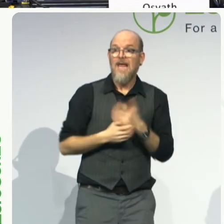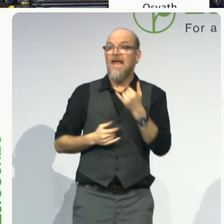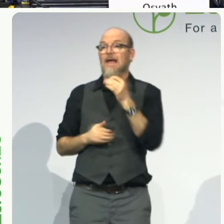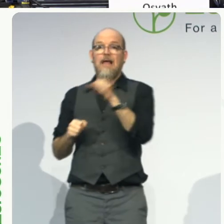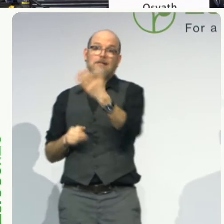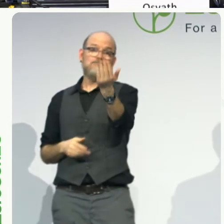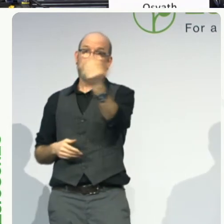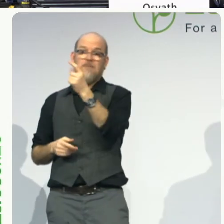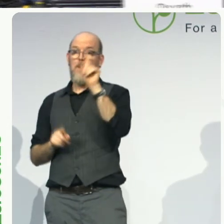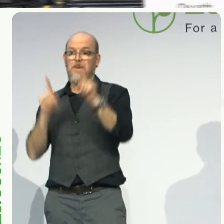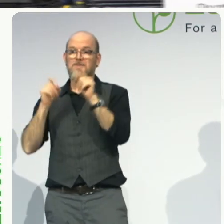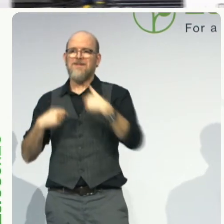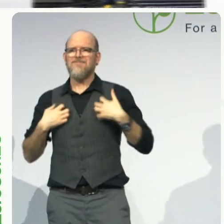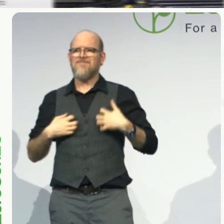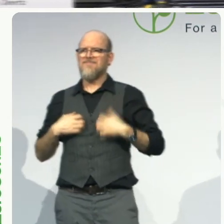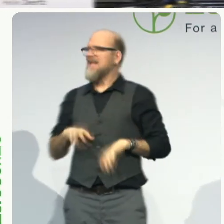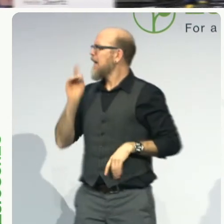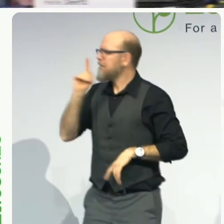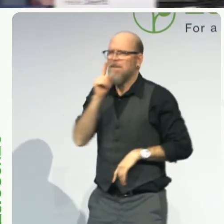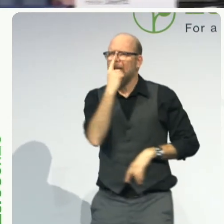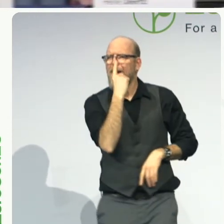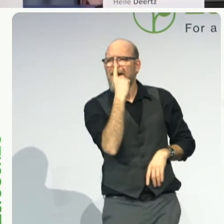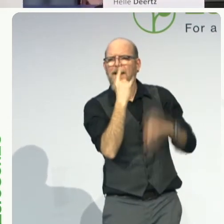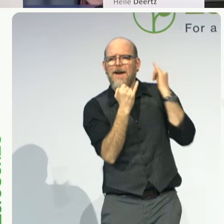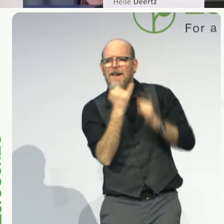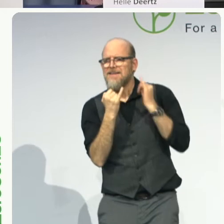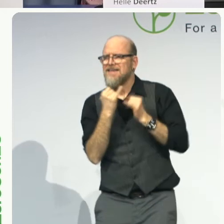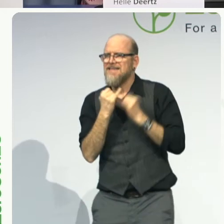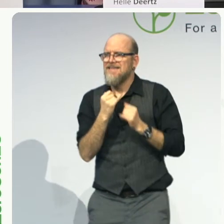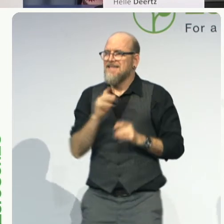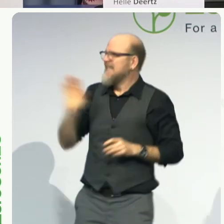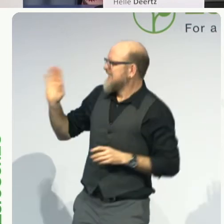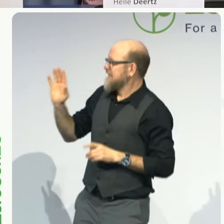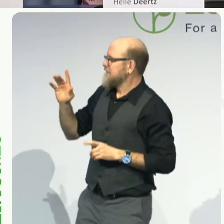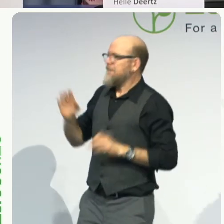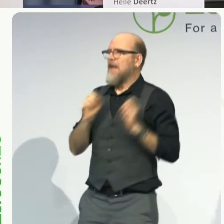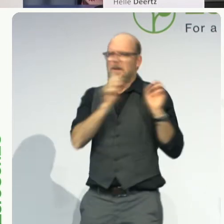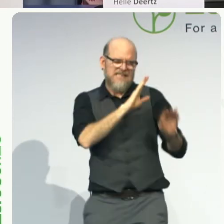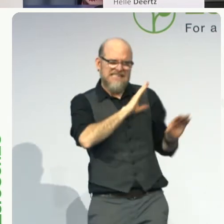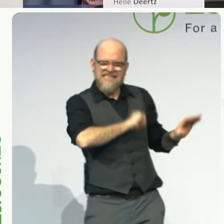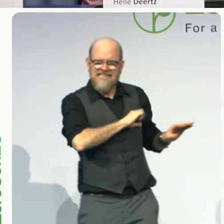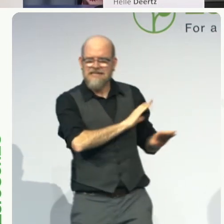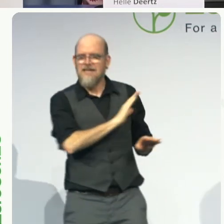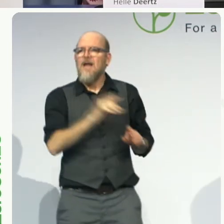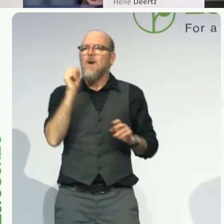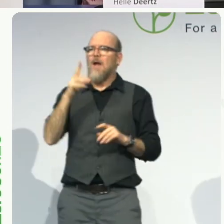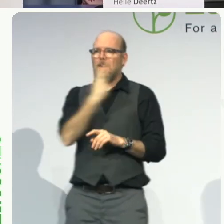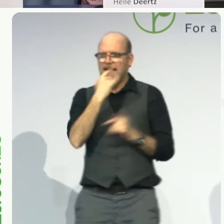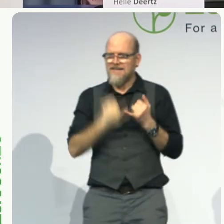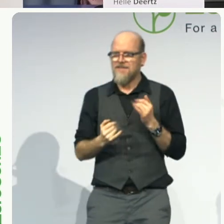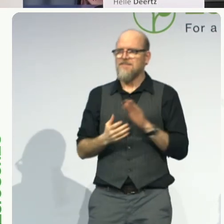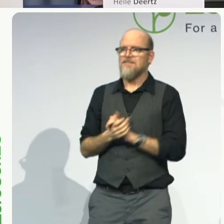one last thing concerning the strategy of it, the strategy of inclusion of persons with